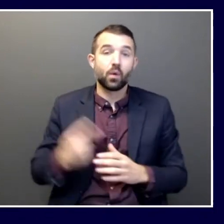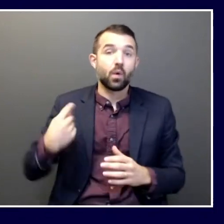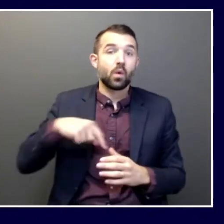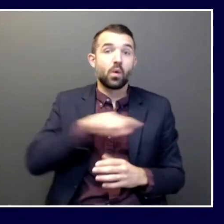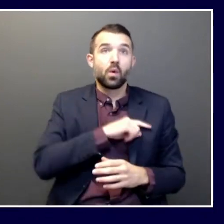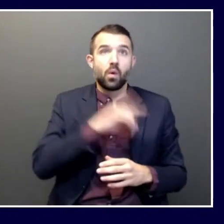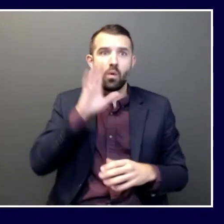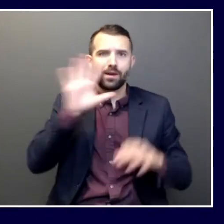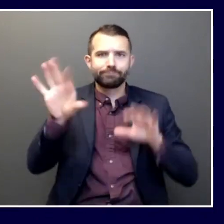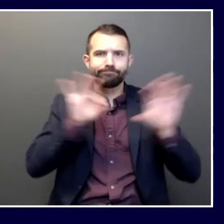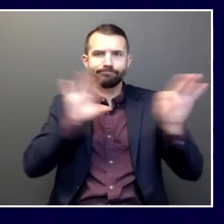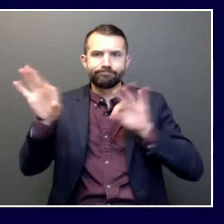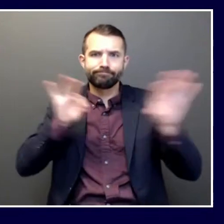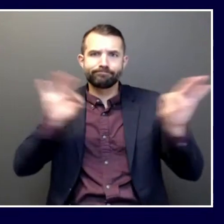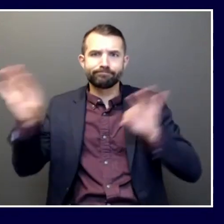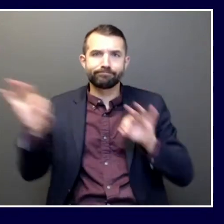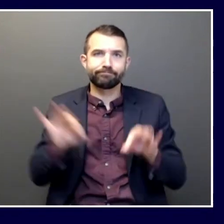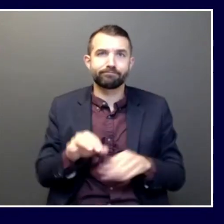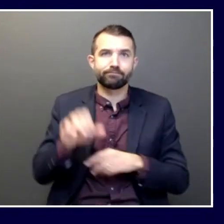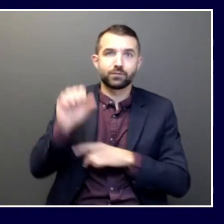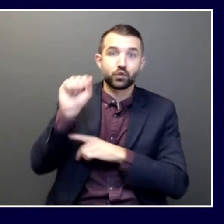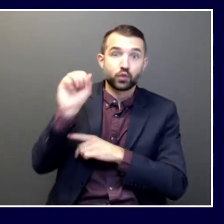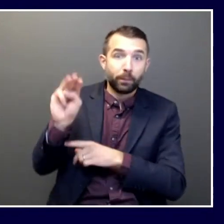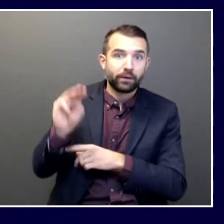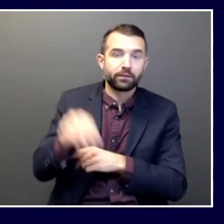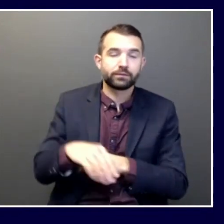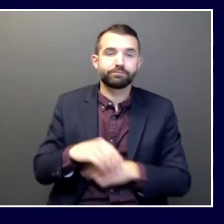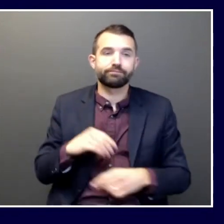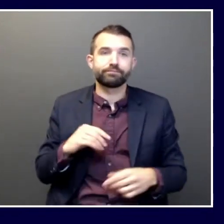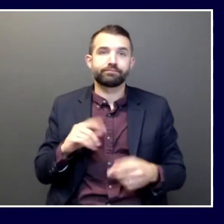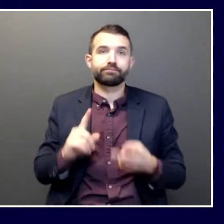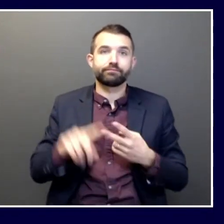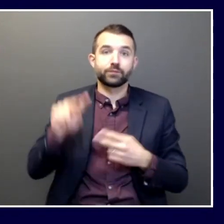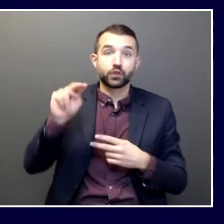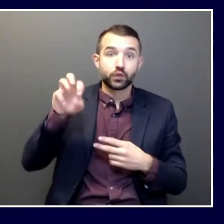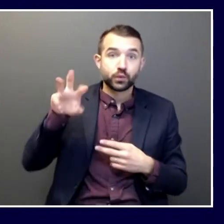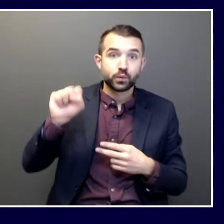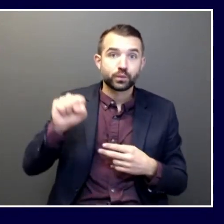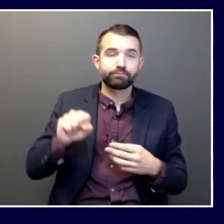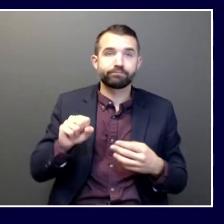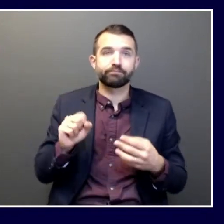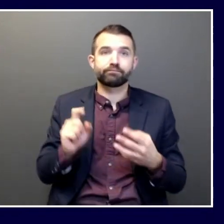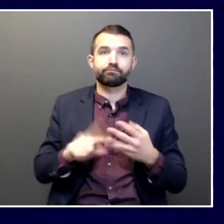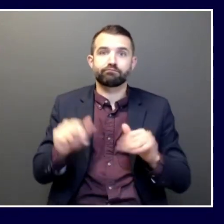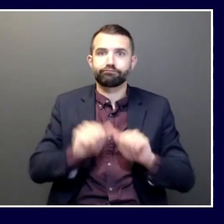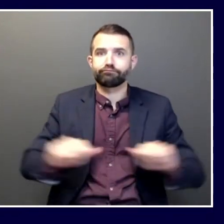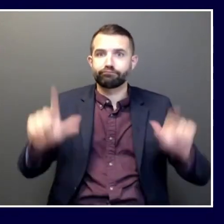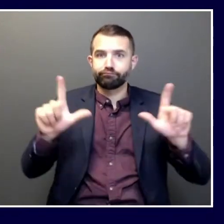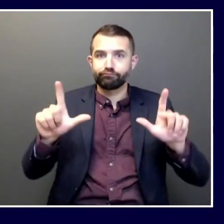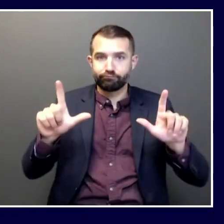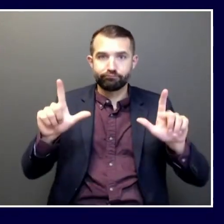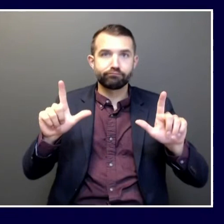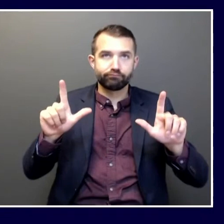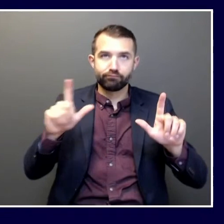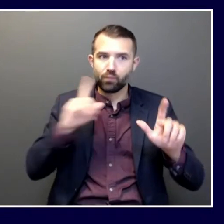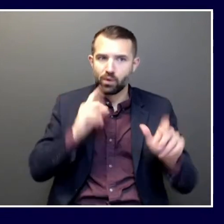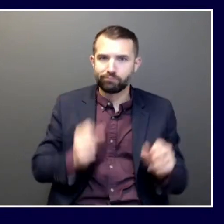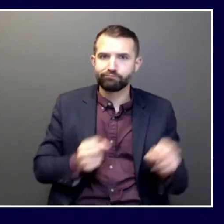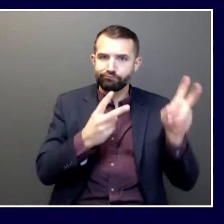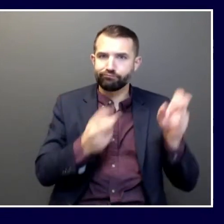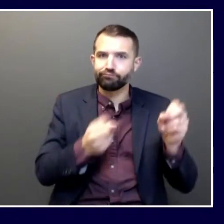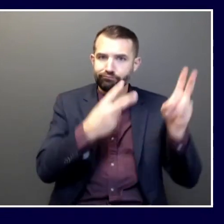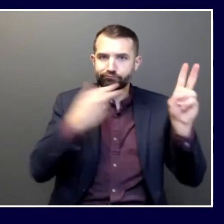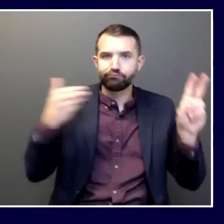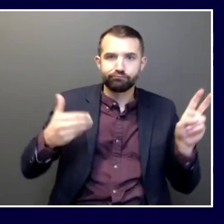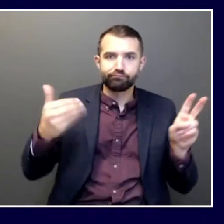social media. Additionally, the school that the winners attend will receive $50,000 for the first place